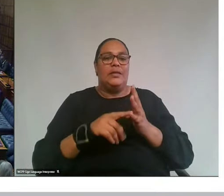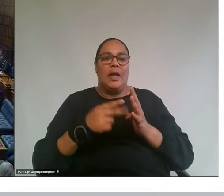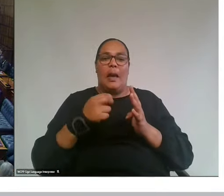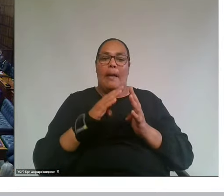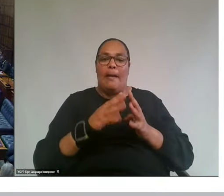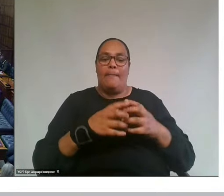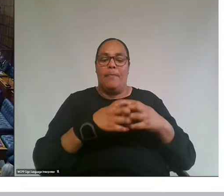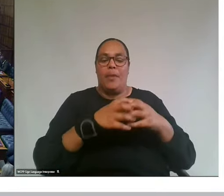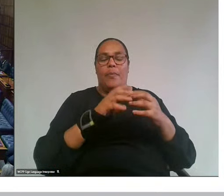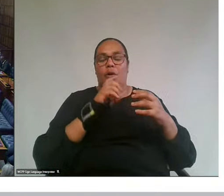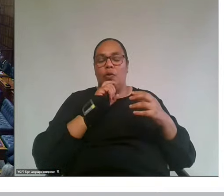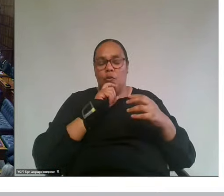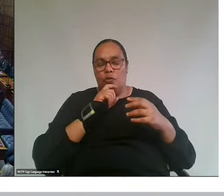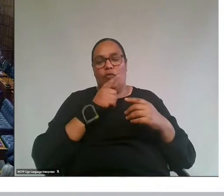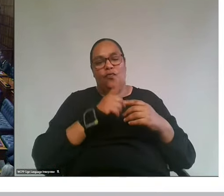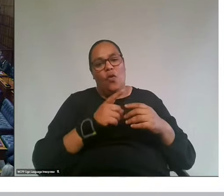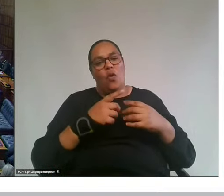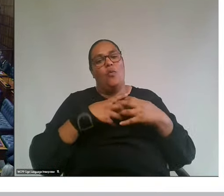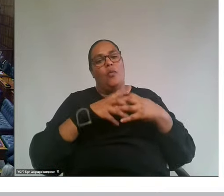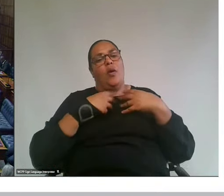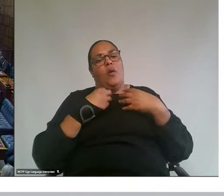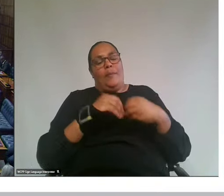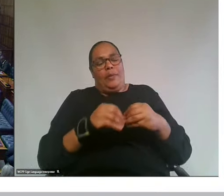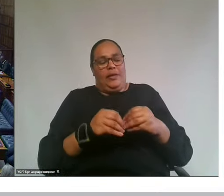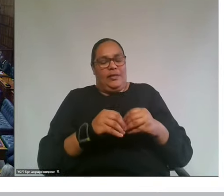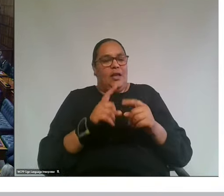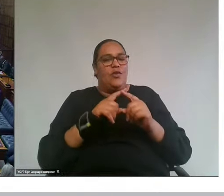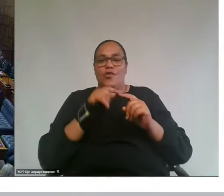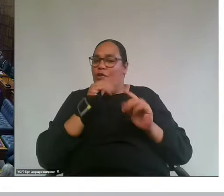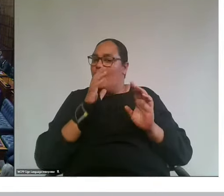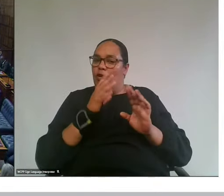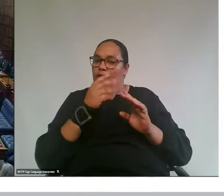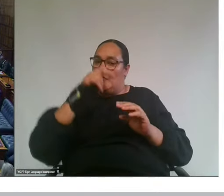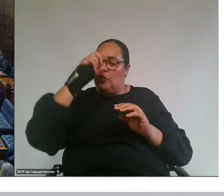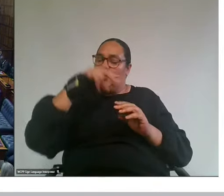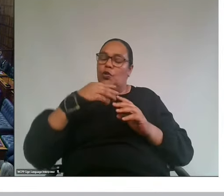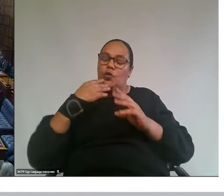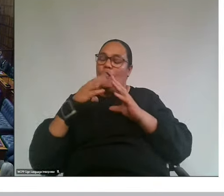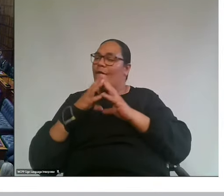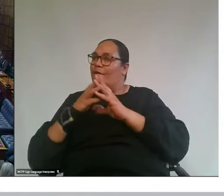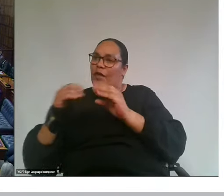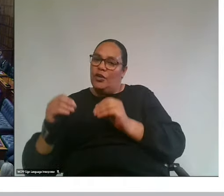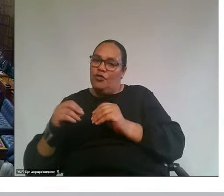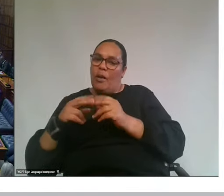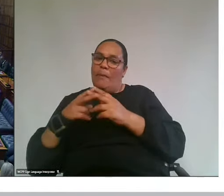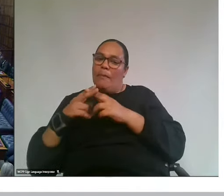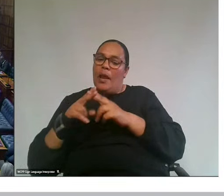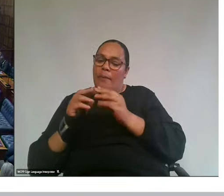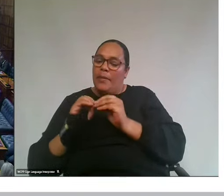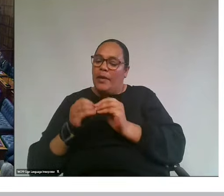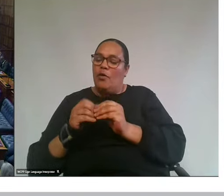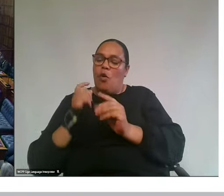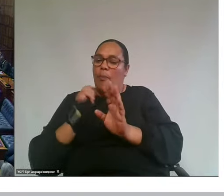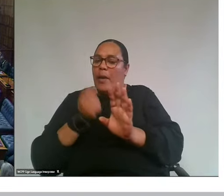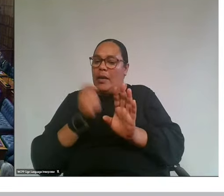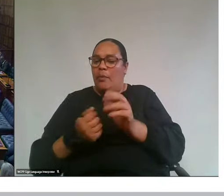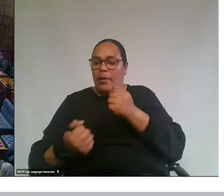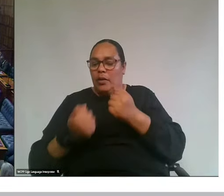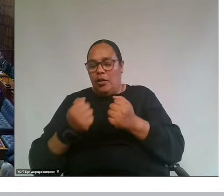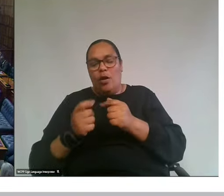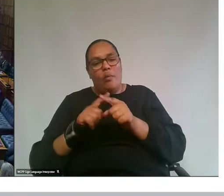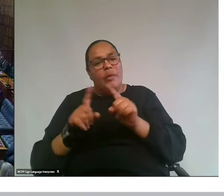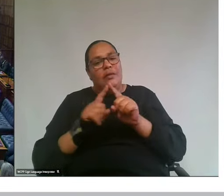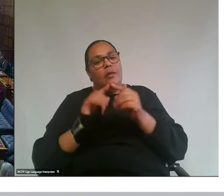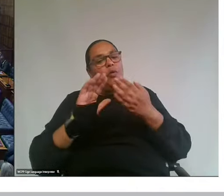be used for entrepreneurship development not only for the students completing Plumbing or panel beating but also